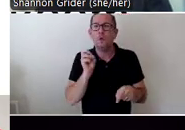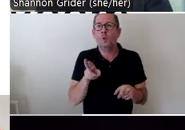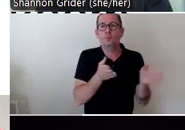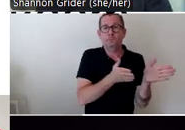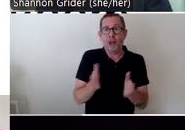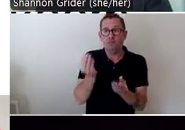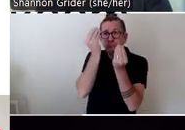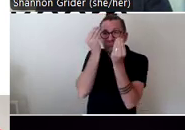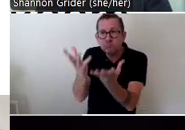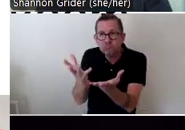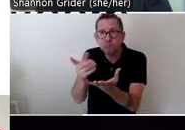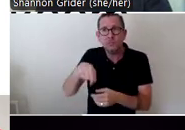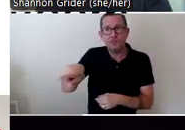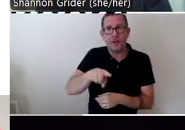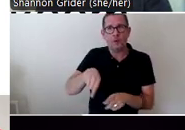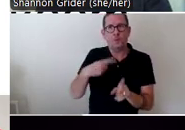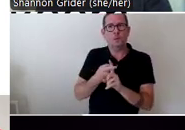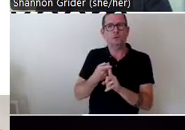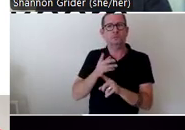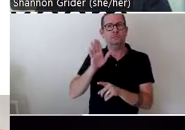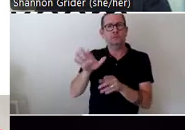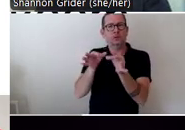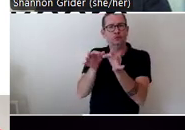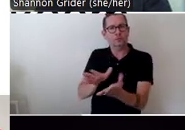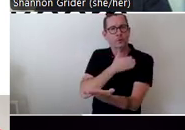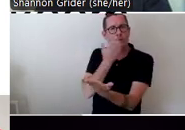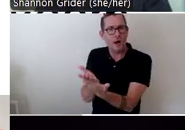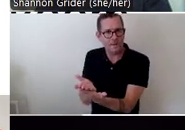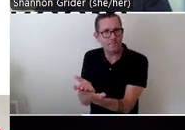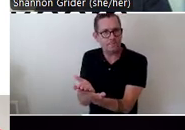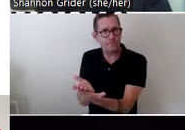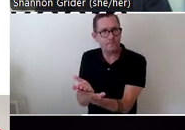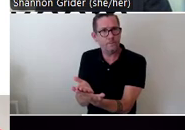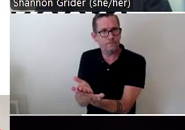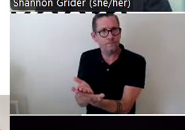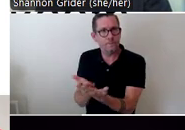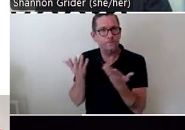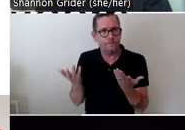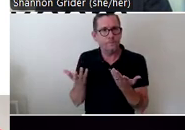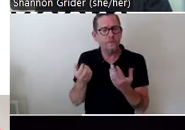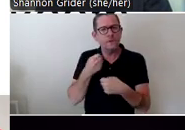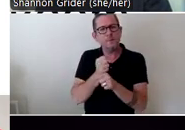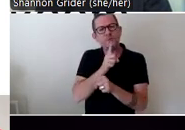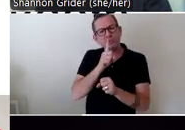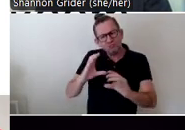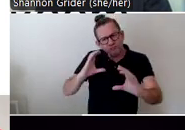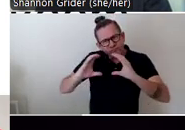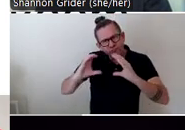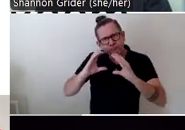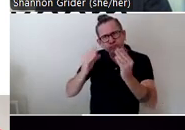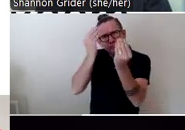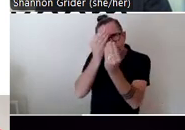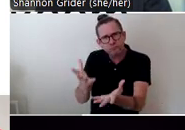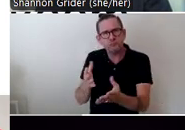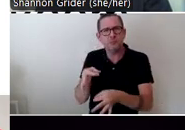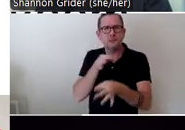not missing their name being called, or that you are providing another way to call them, whether or not you're giving them a sign with a name on